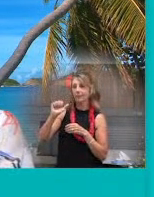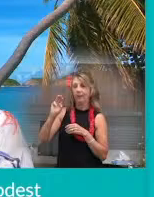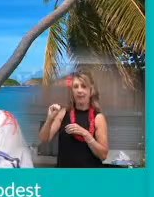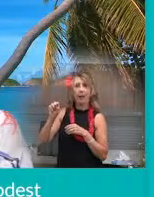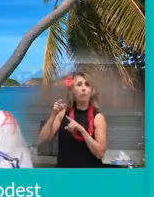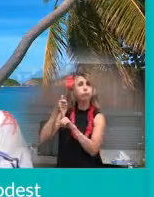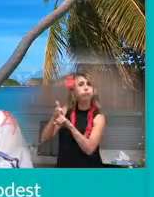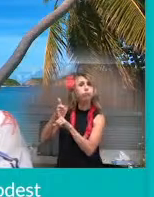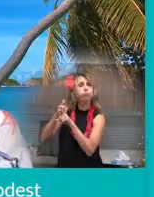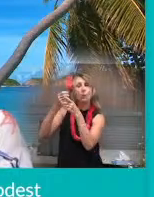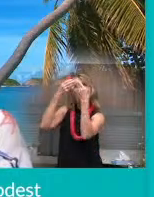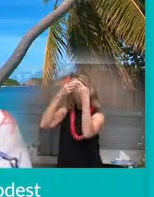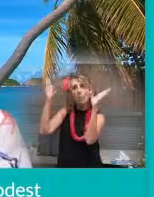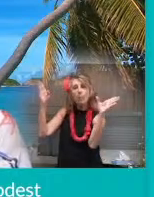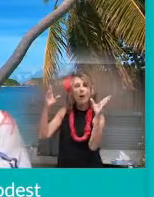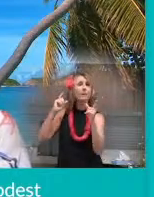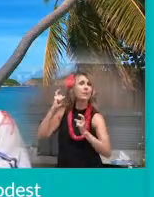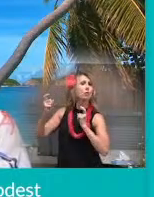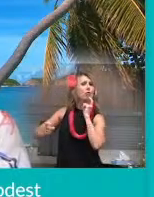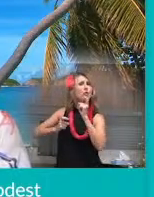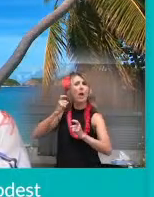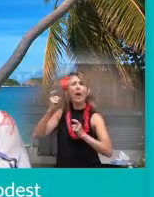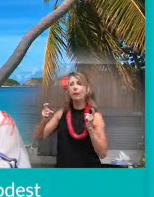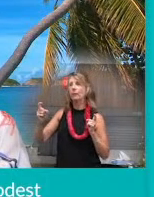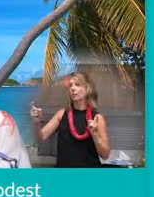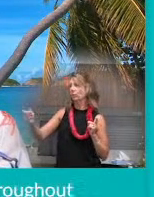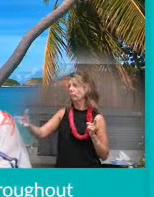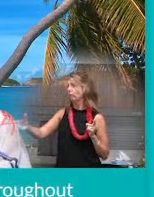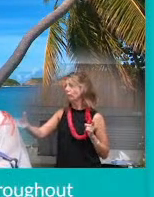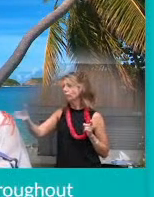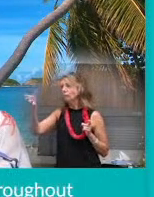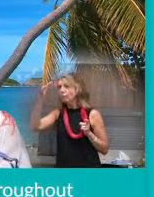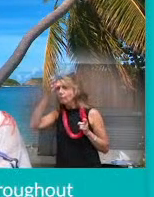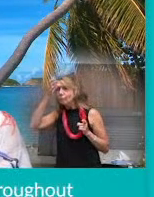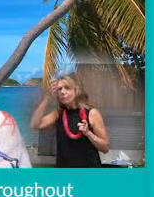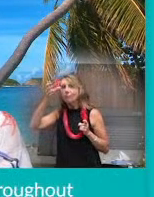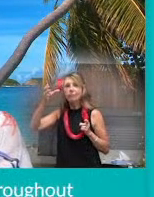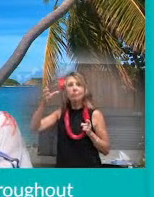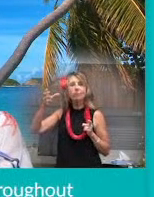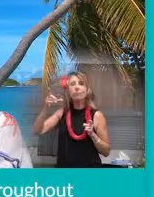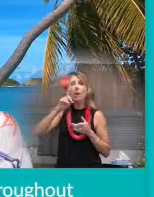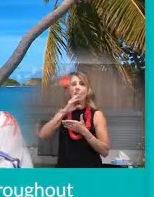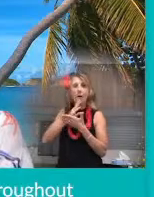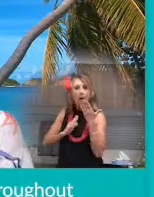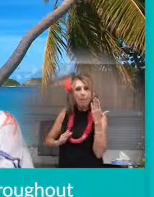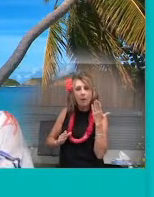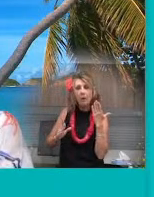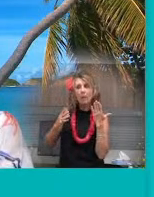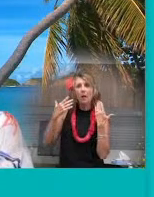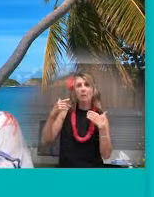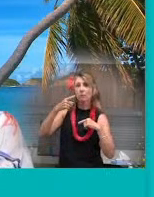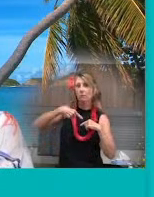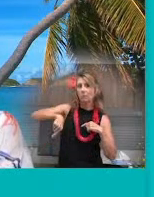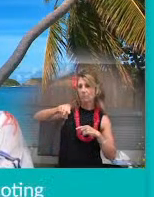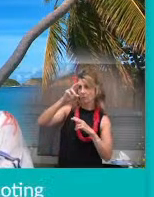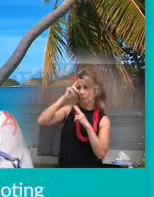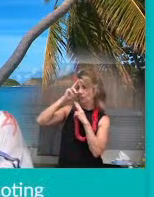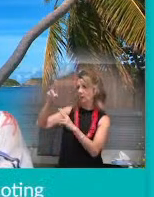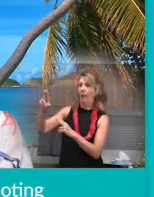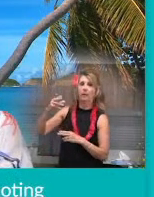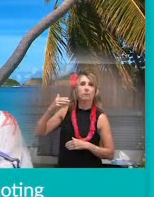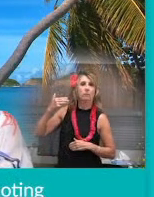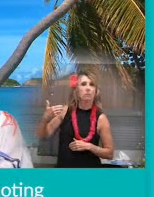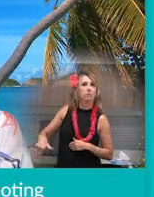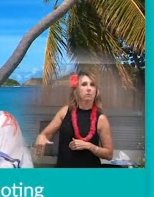open-minded, generous, knowledgeable, modest, and highly respected teacher. Throughout his career, Paul